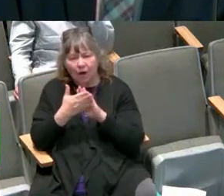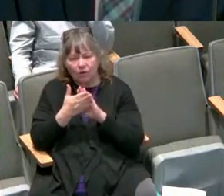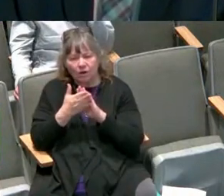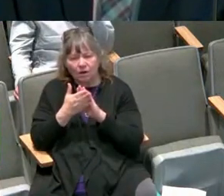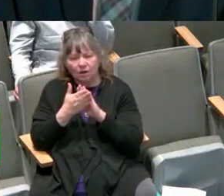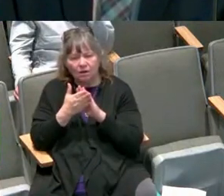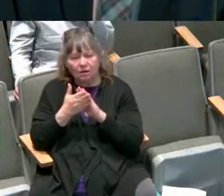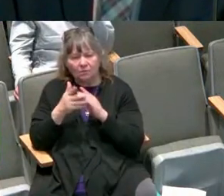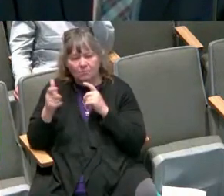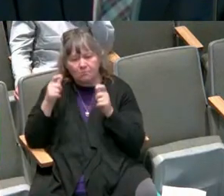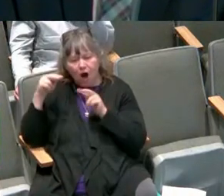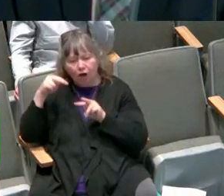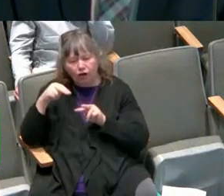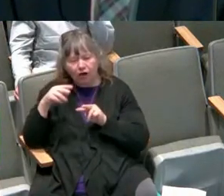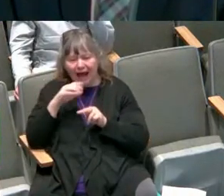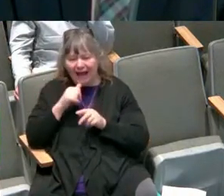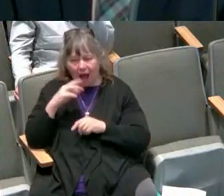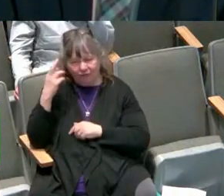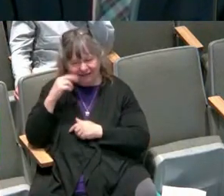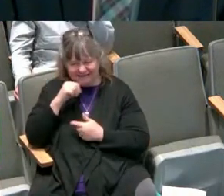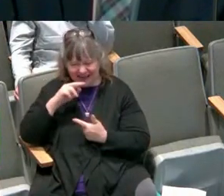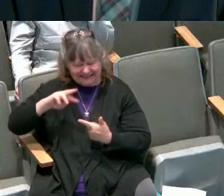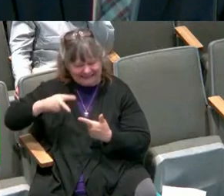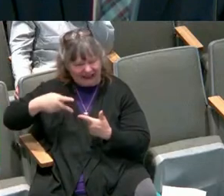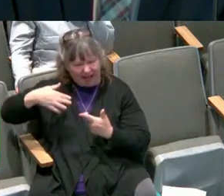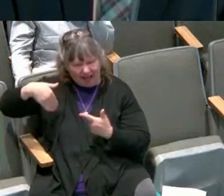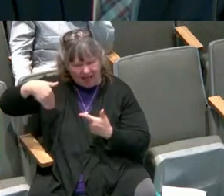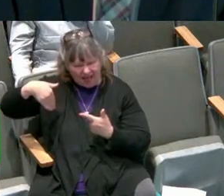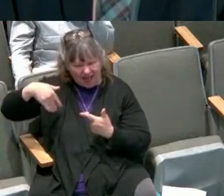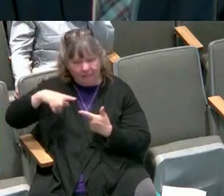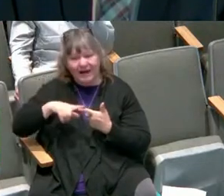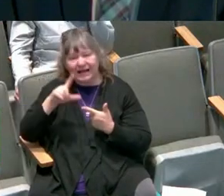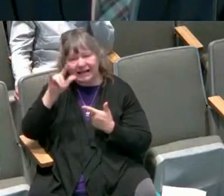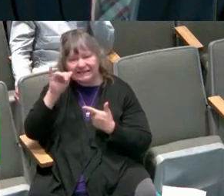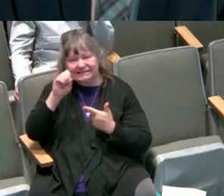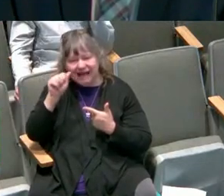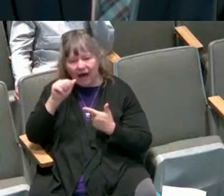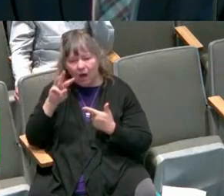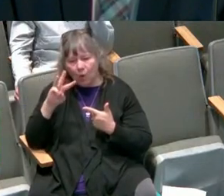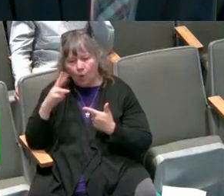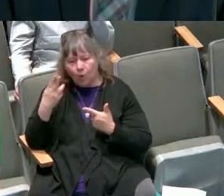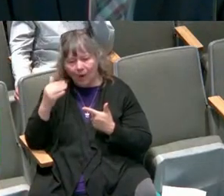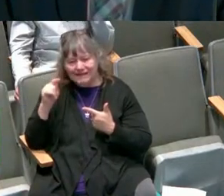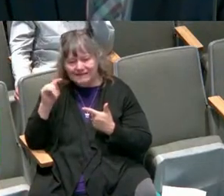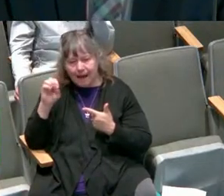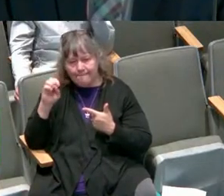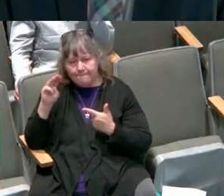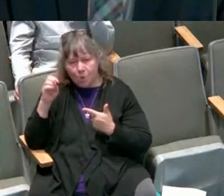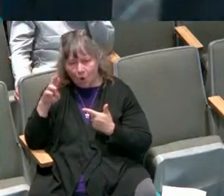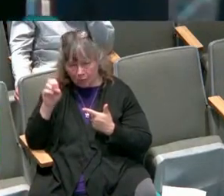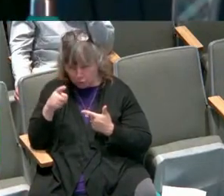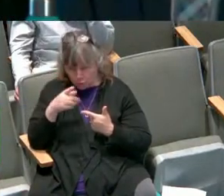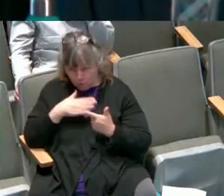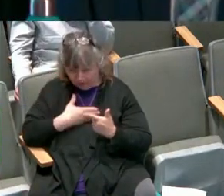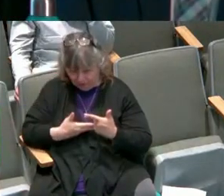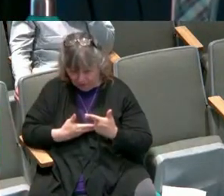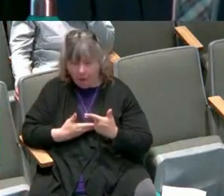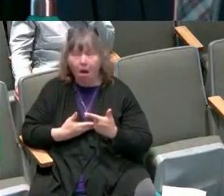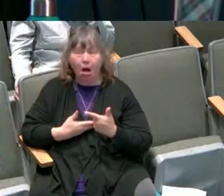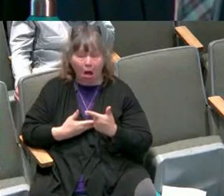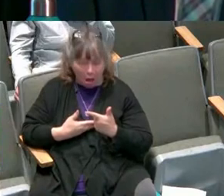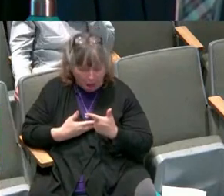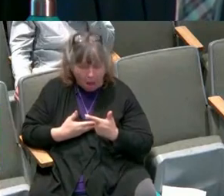and I realized that I had not appointed a second person Lisa Whittemore would you be willing to do that thank you